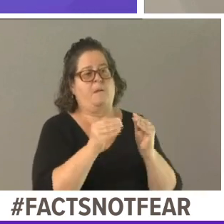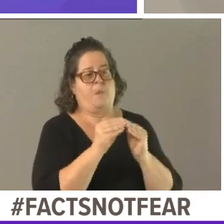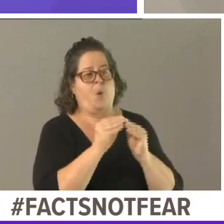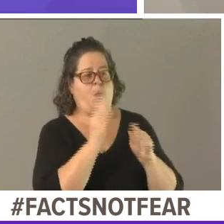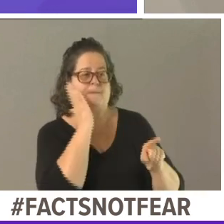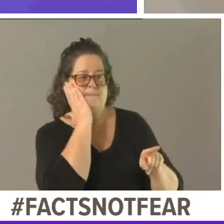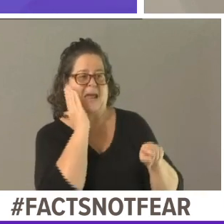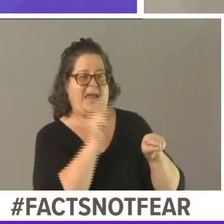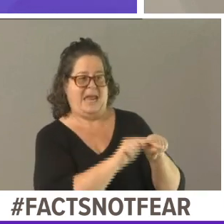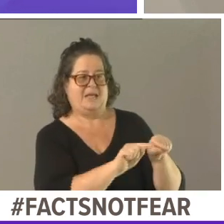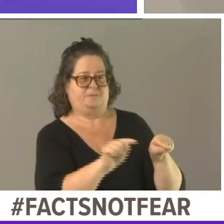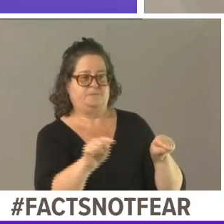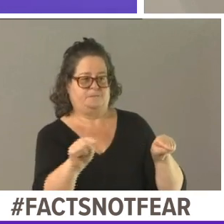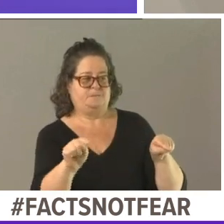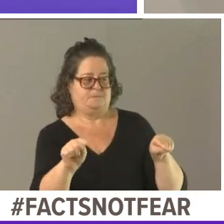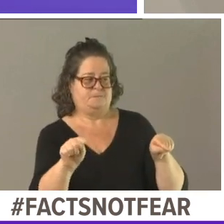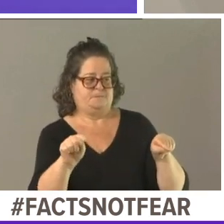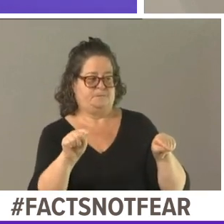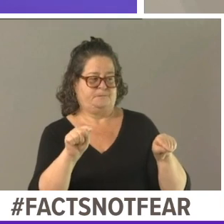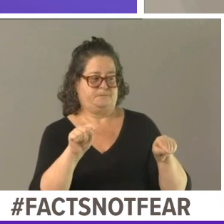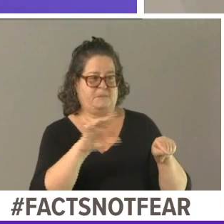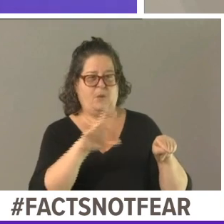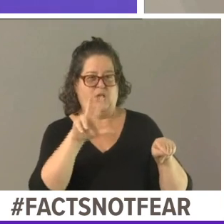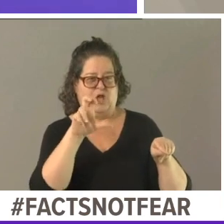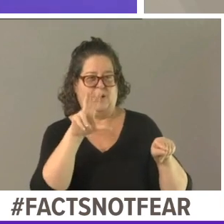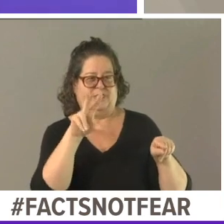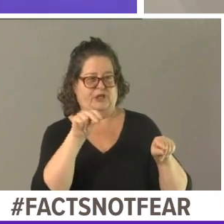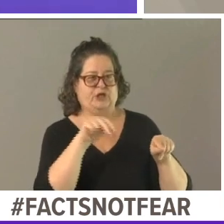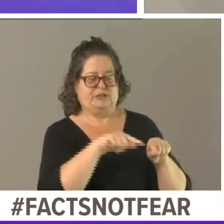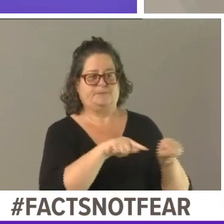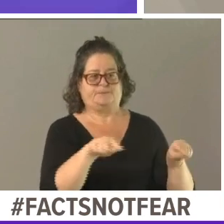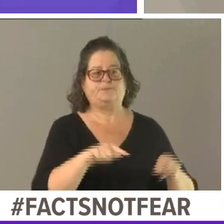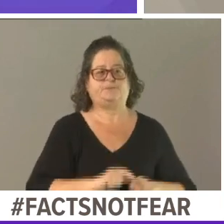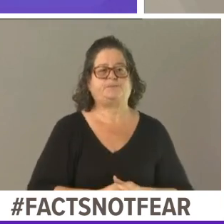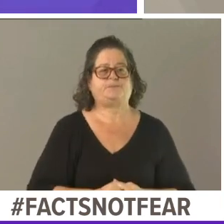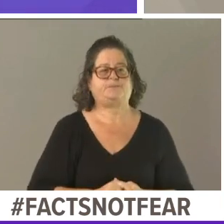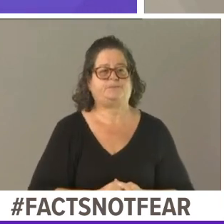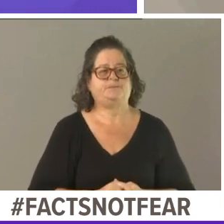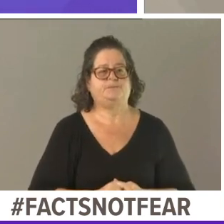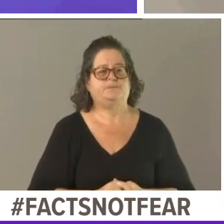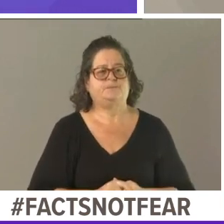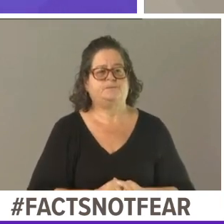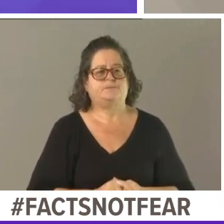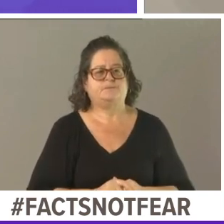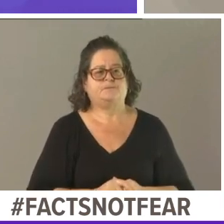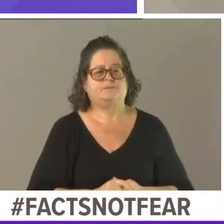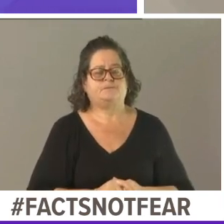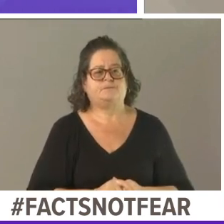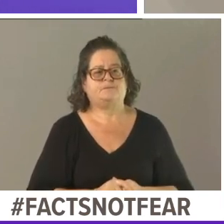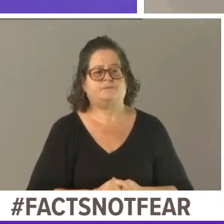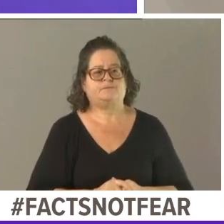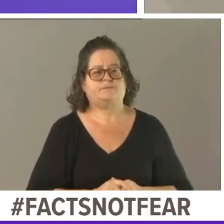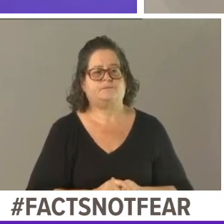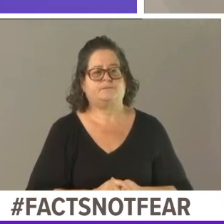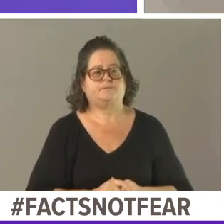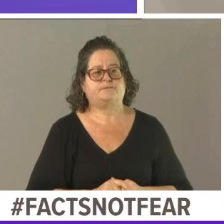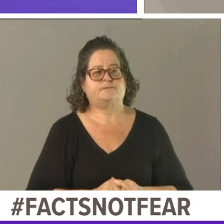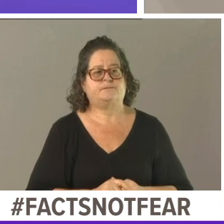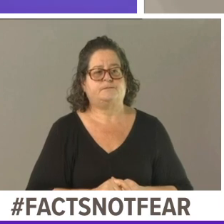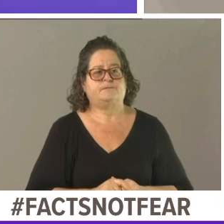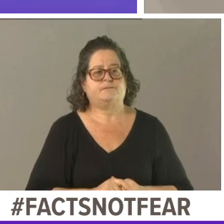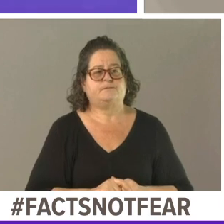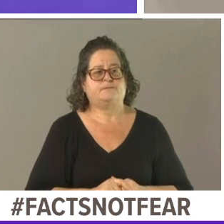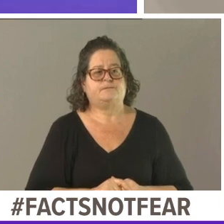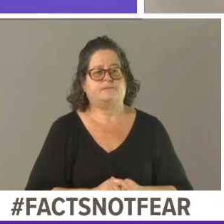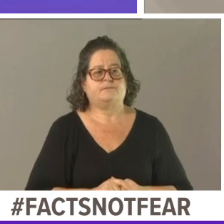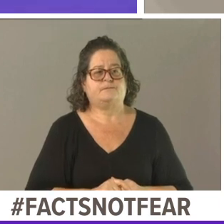facility system. That system actually has COVID wards and units, so we will not be introducing COVID into